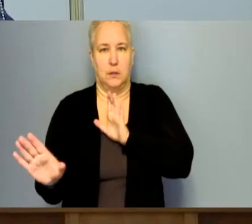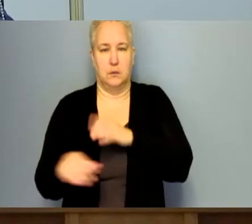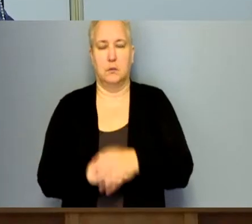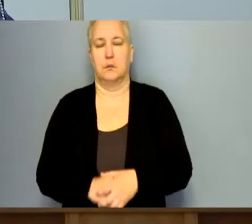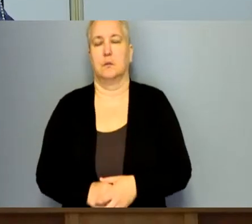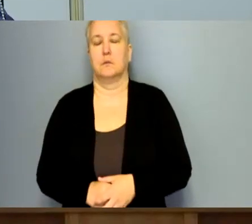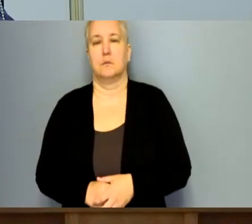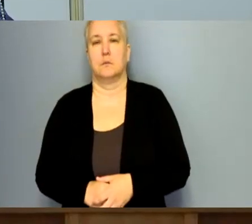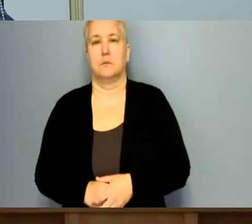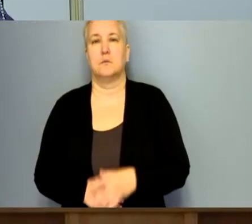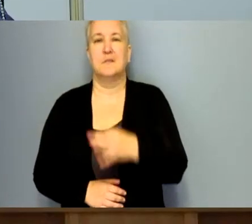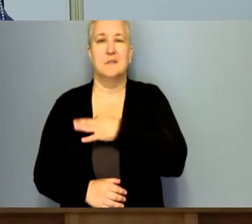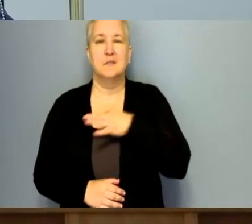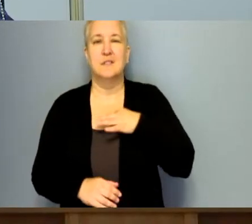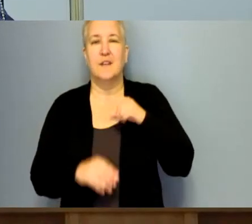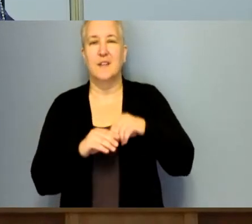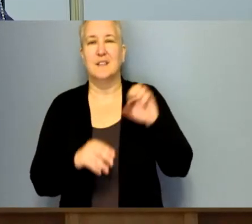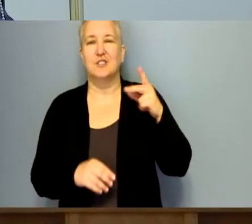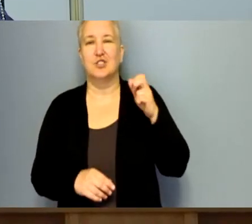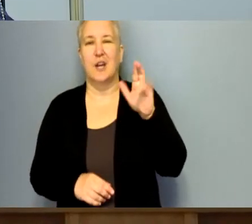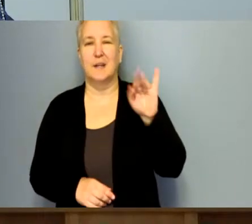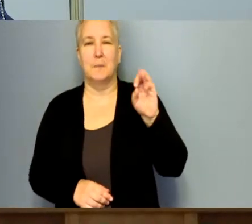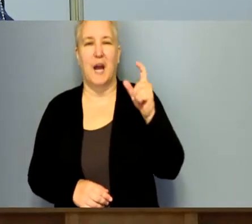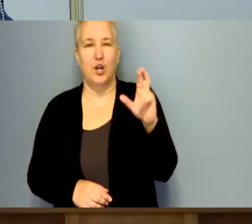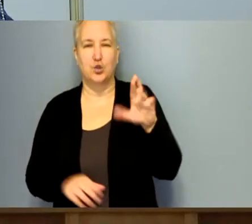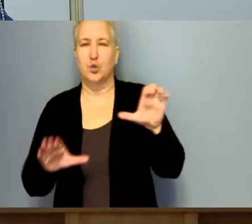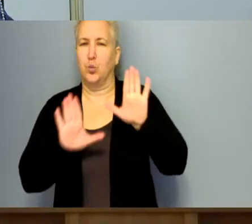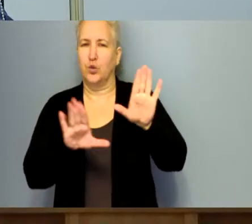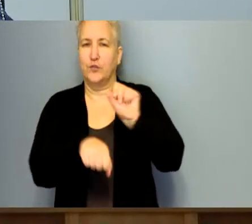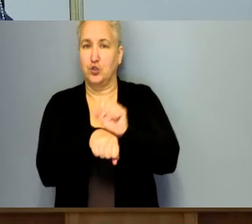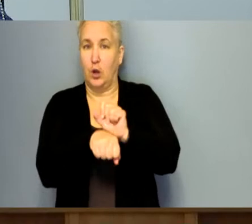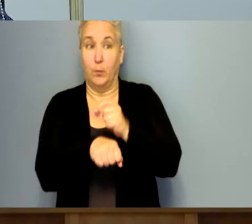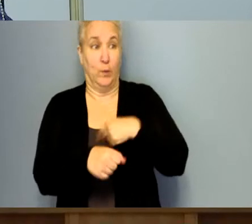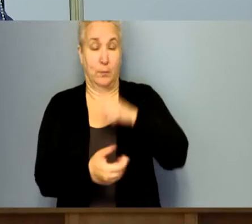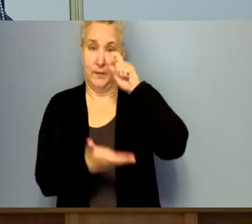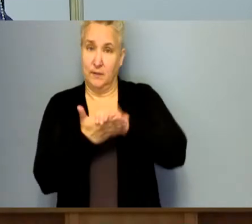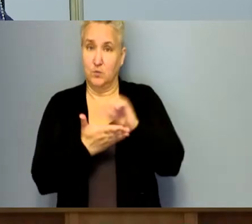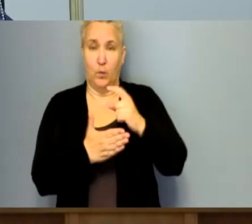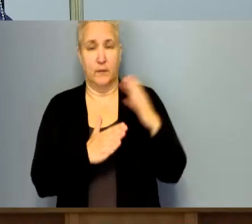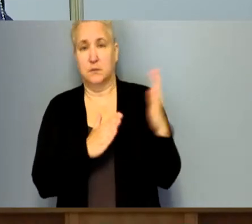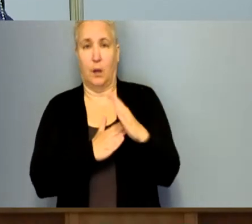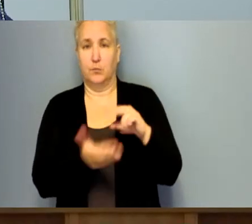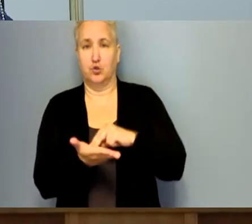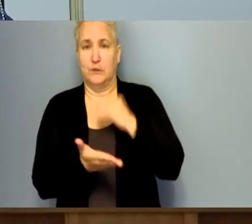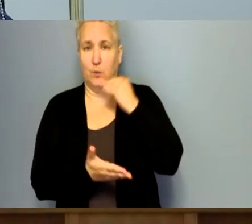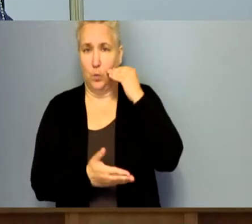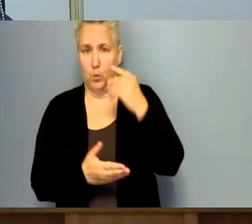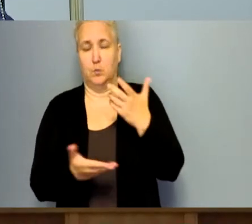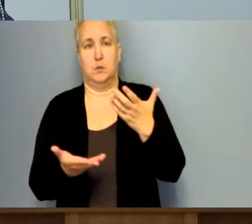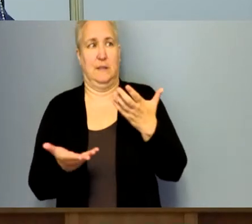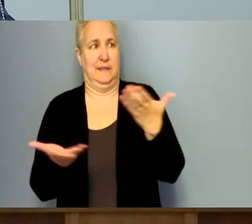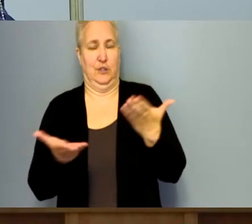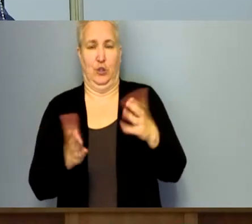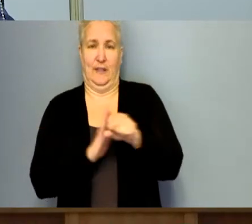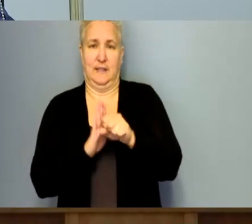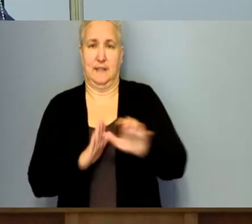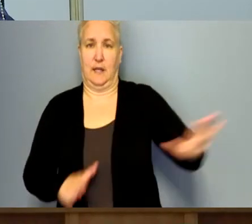The staff at Chamonix Manor do a wonderful job. It's we believe one of the preeminent nursing homes in this